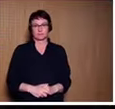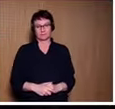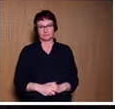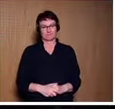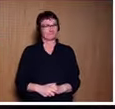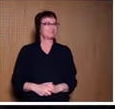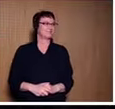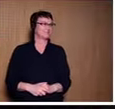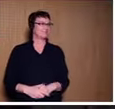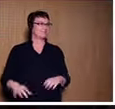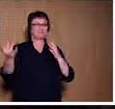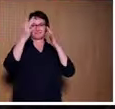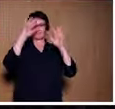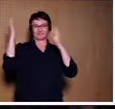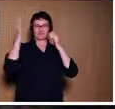Let's give them some more energy.